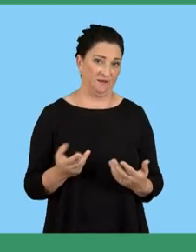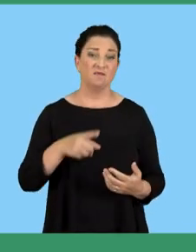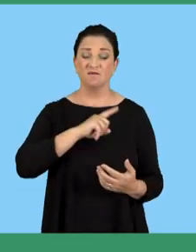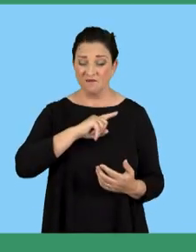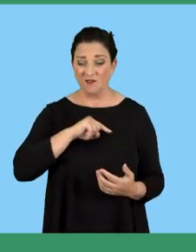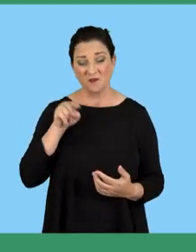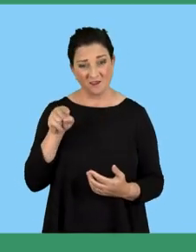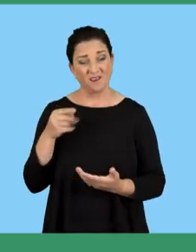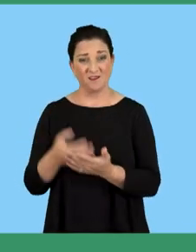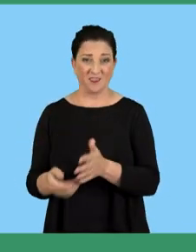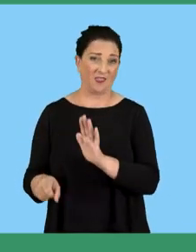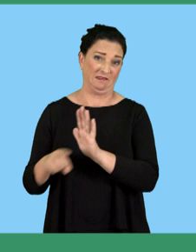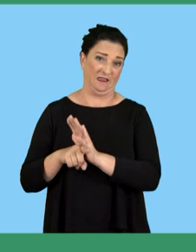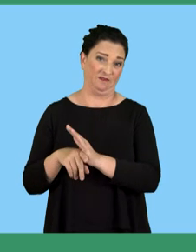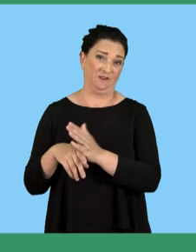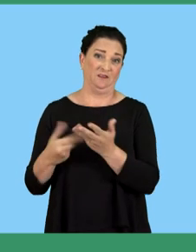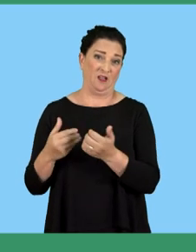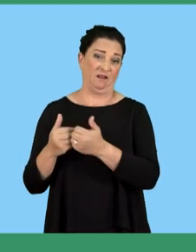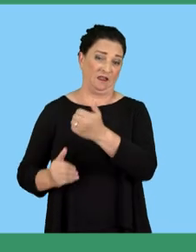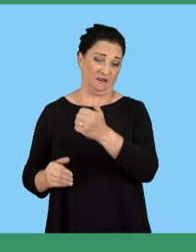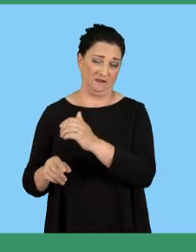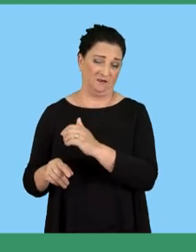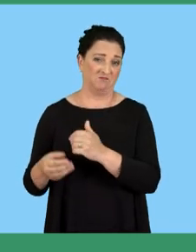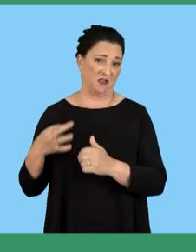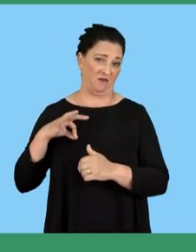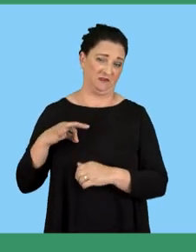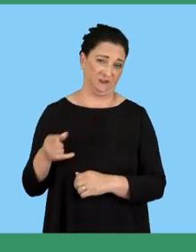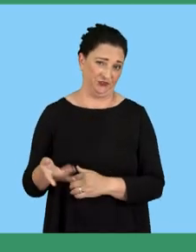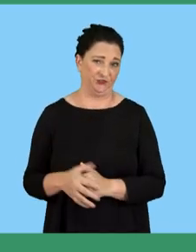a negative or a disadvantage.